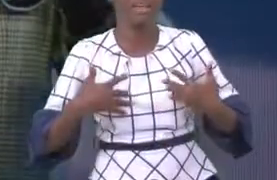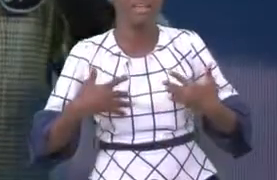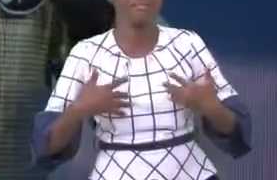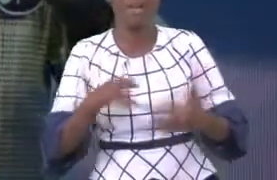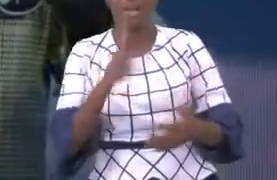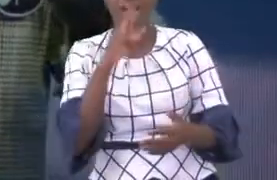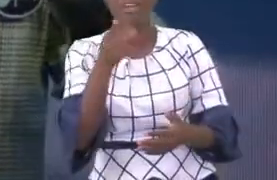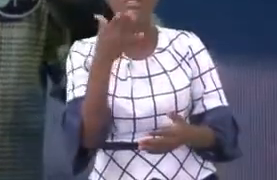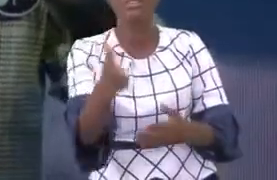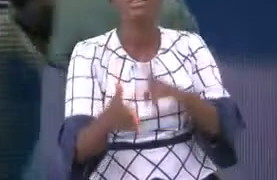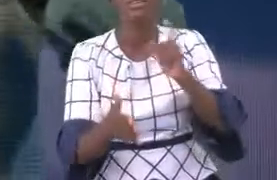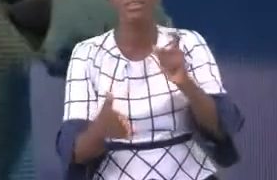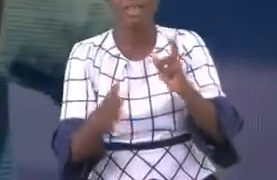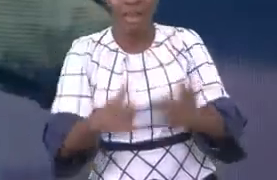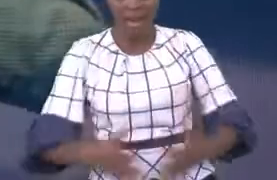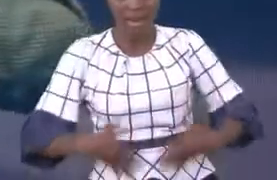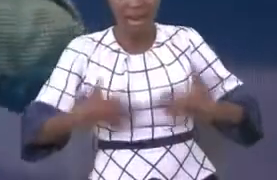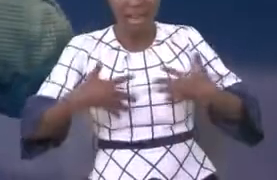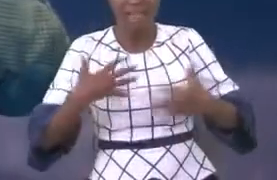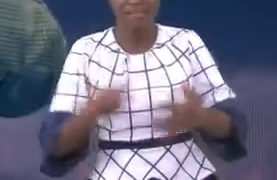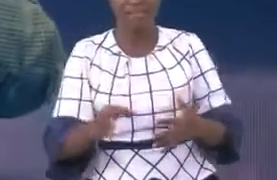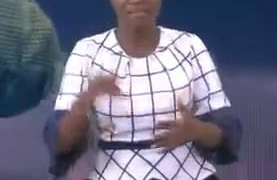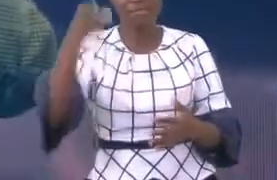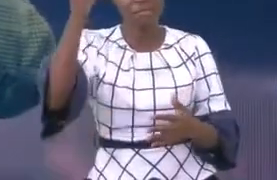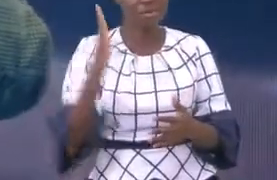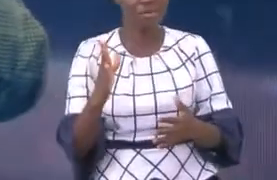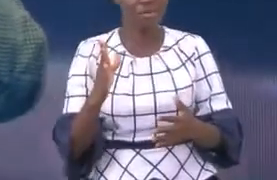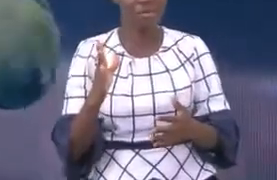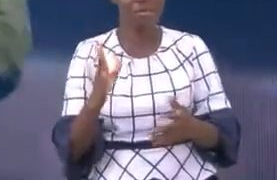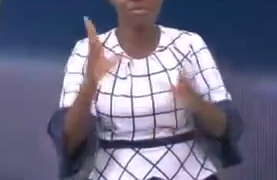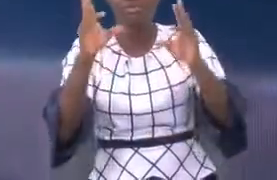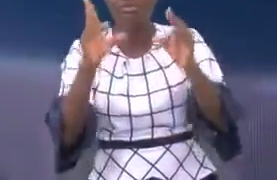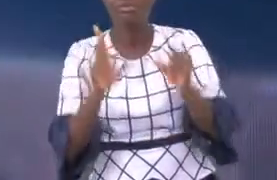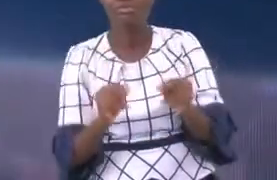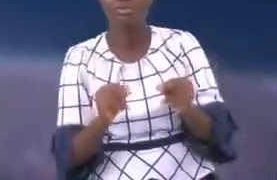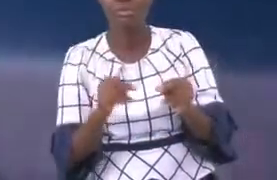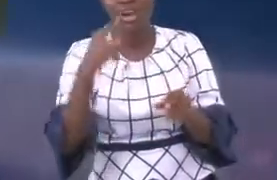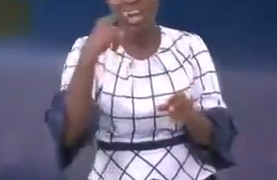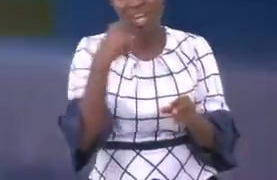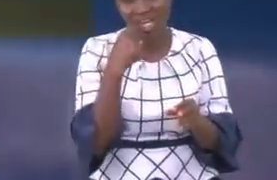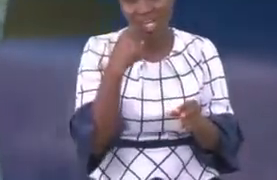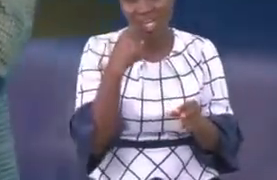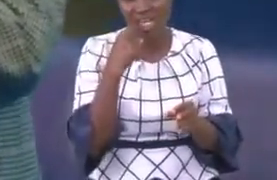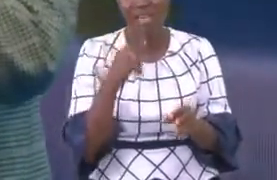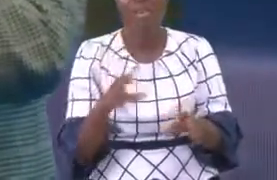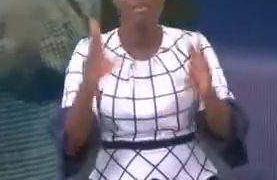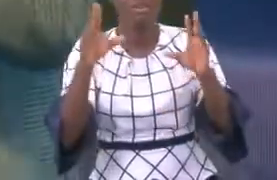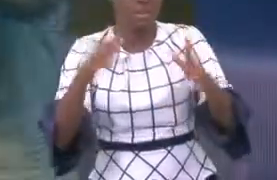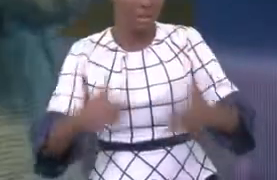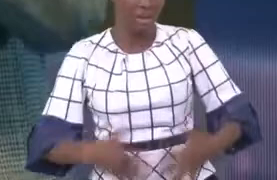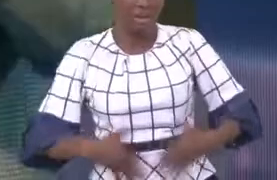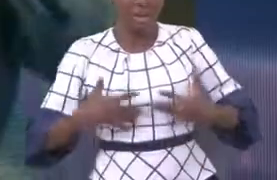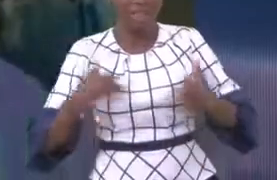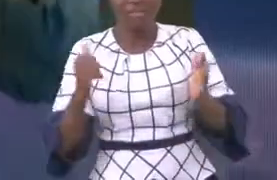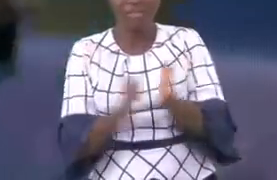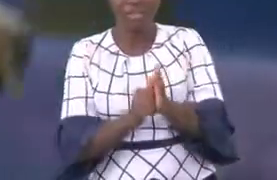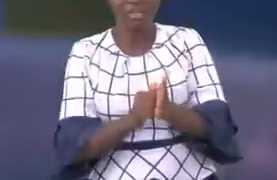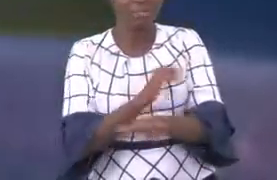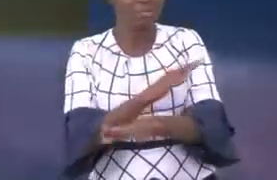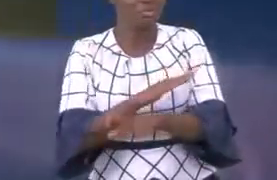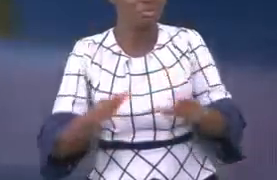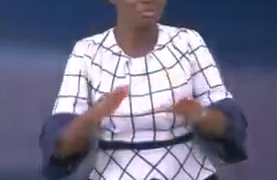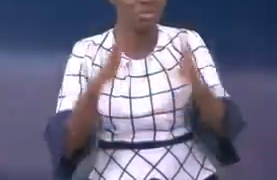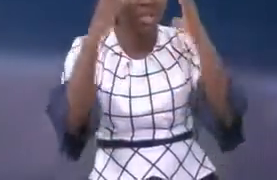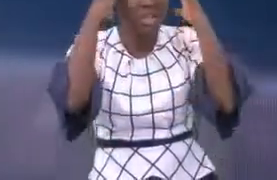no regret, the life that knows no sorrow, and the life that knows no suffering, and the life that